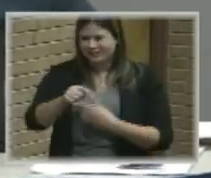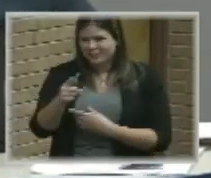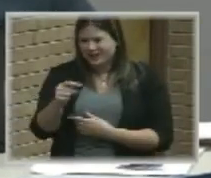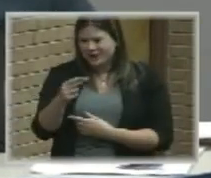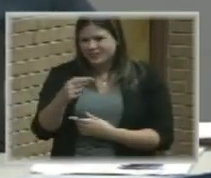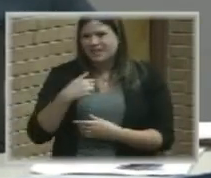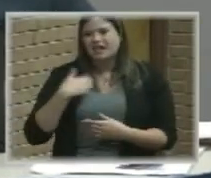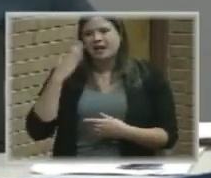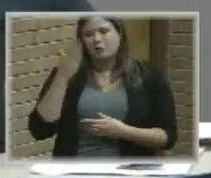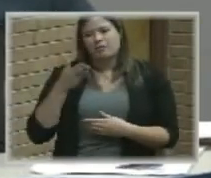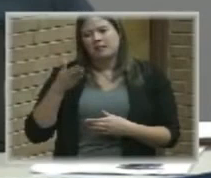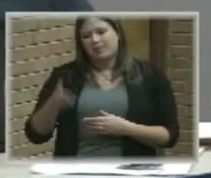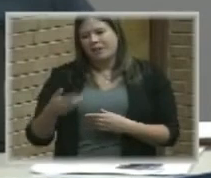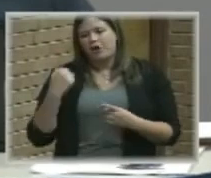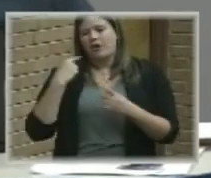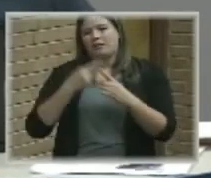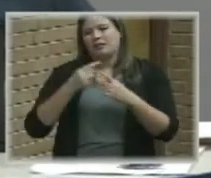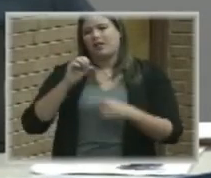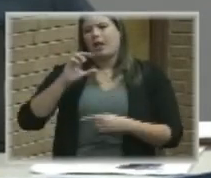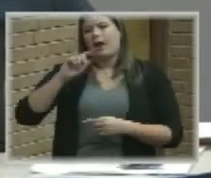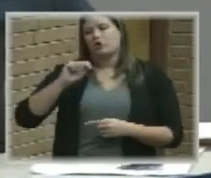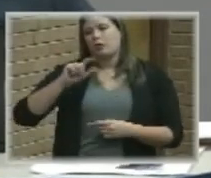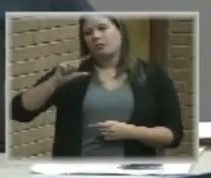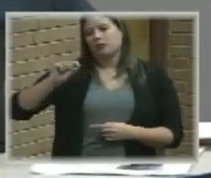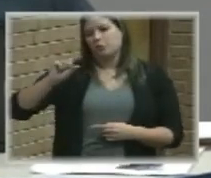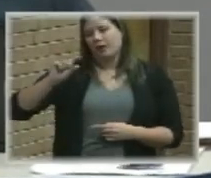through the 20th of October.